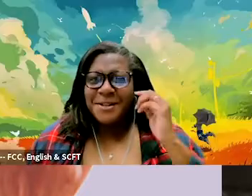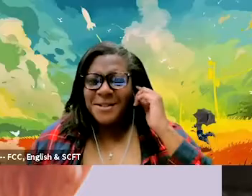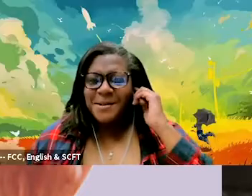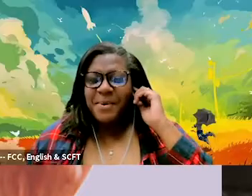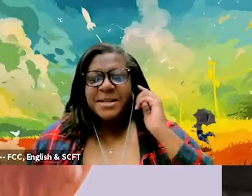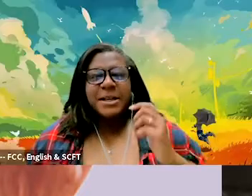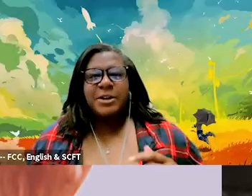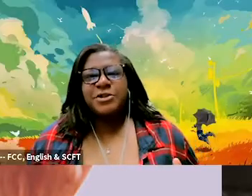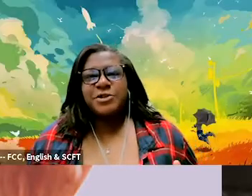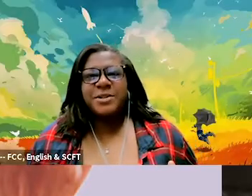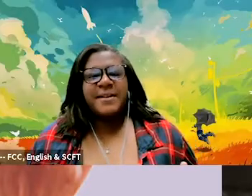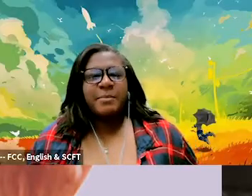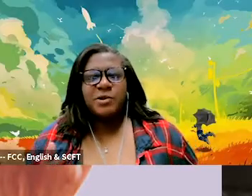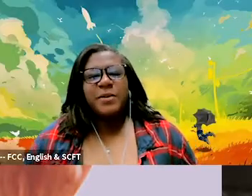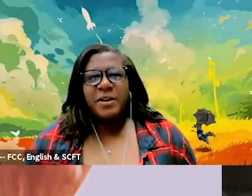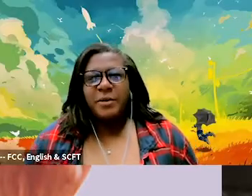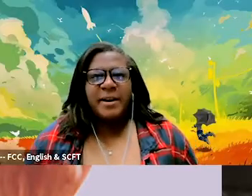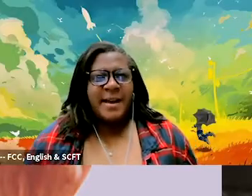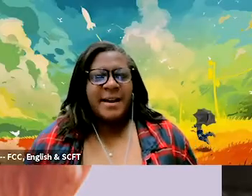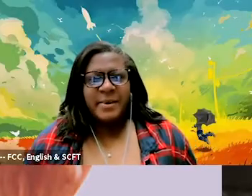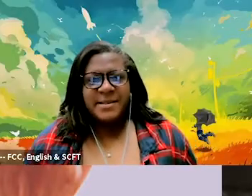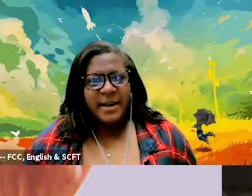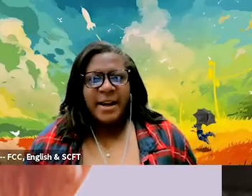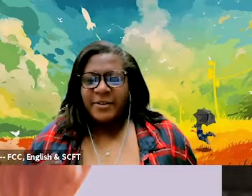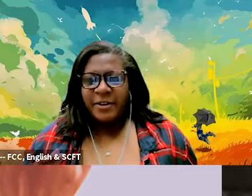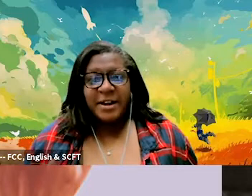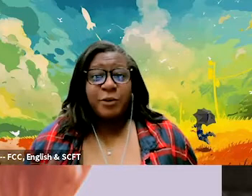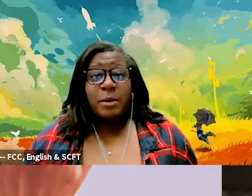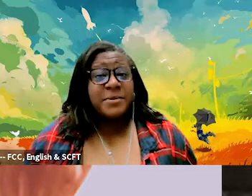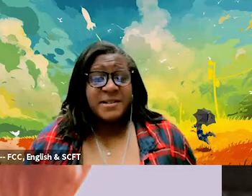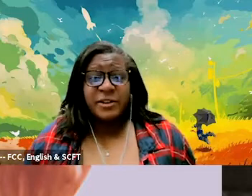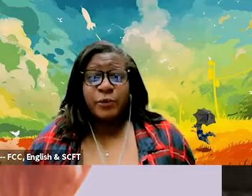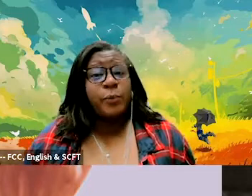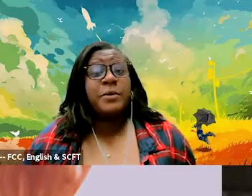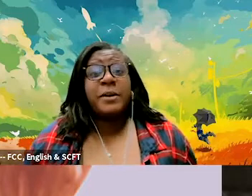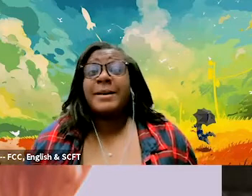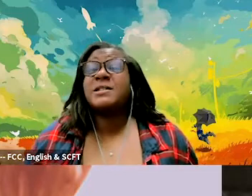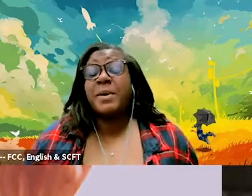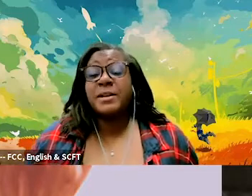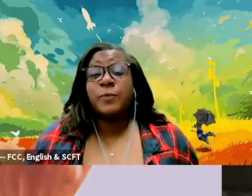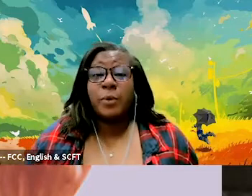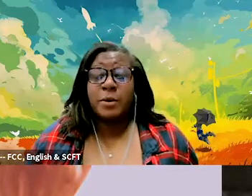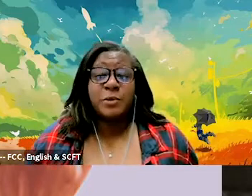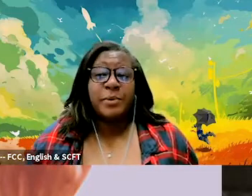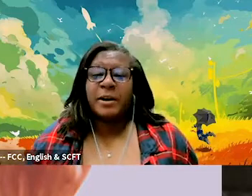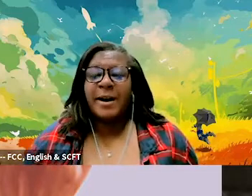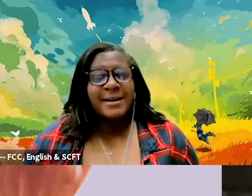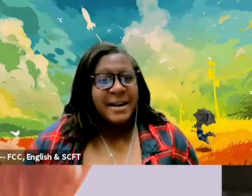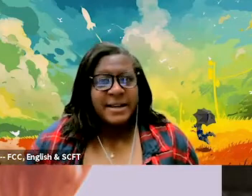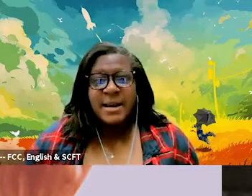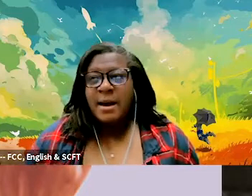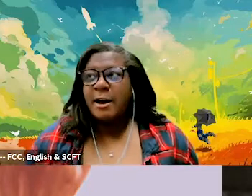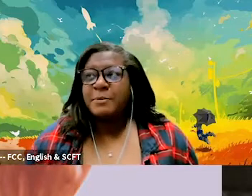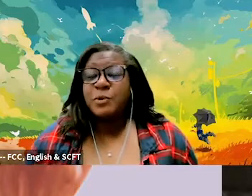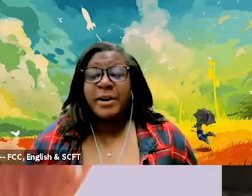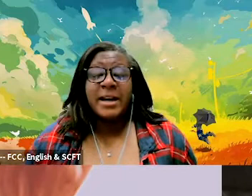So this is basically just to say that between the union and the academic senate, there is representation for you. There is space for you to bring your